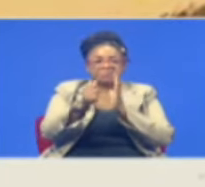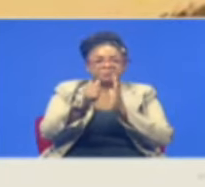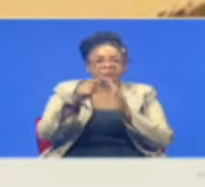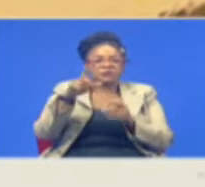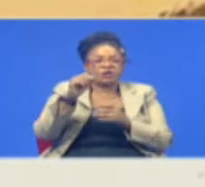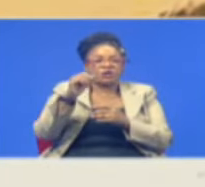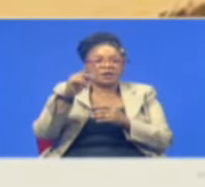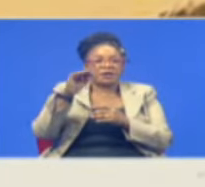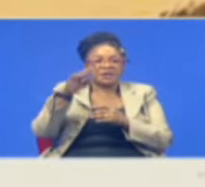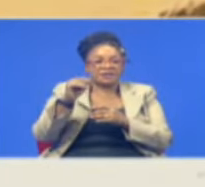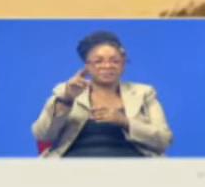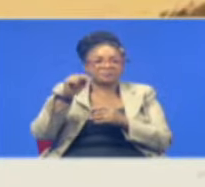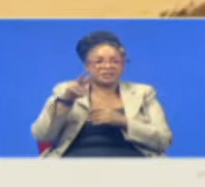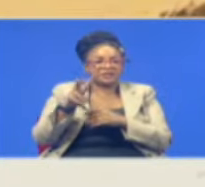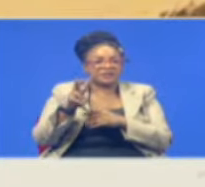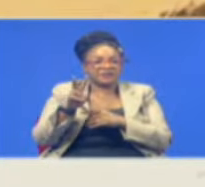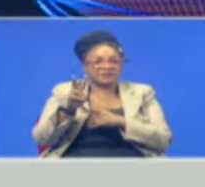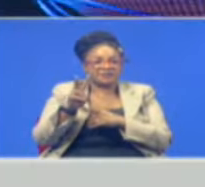NTV.